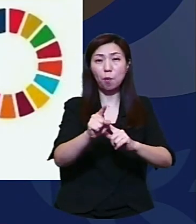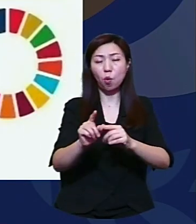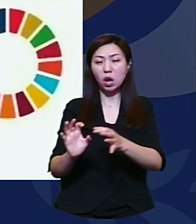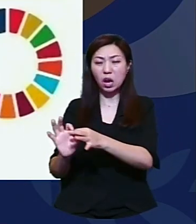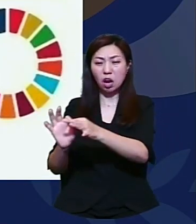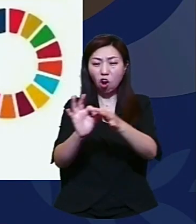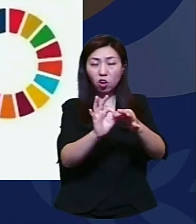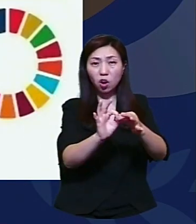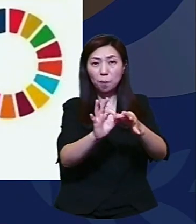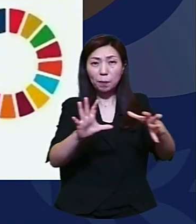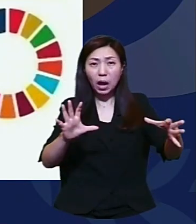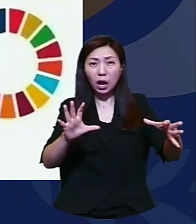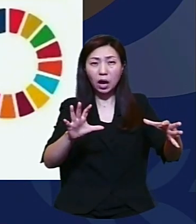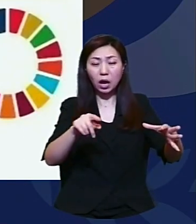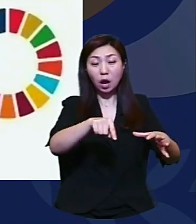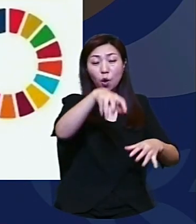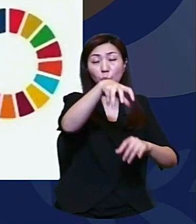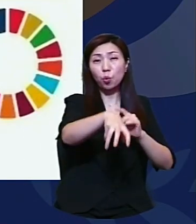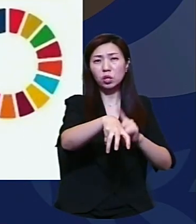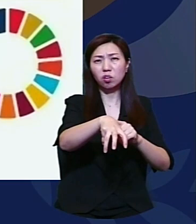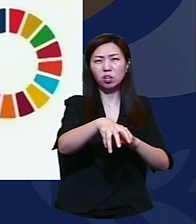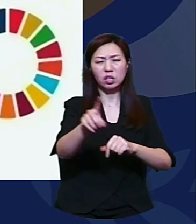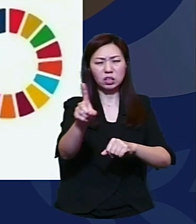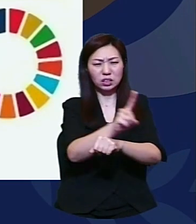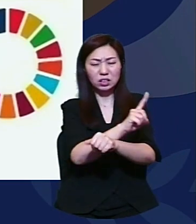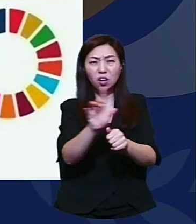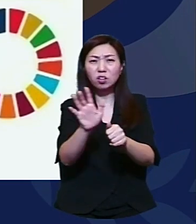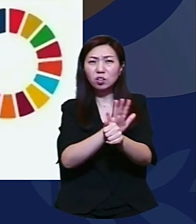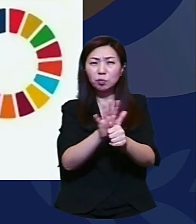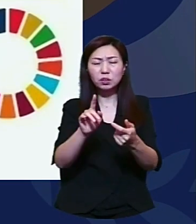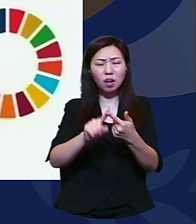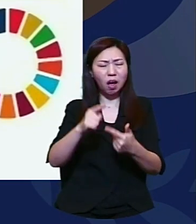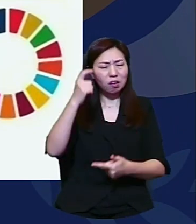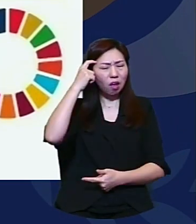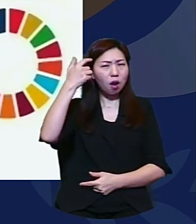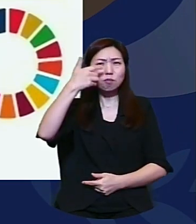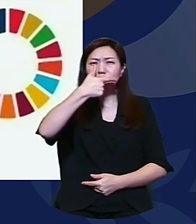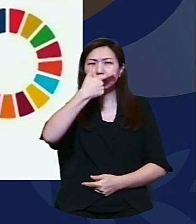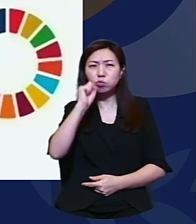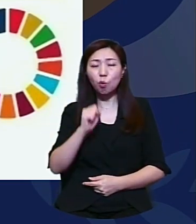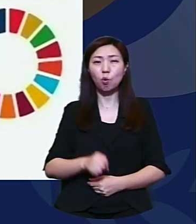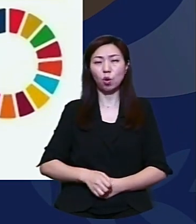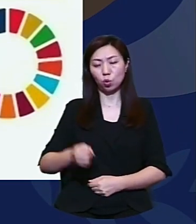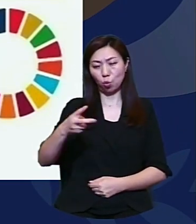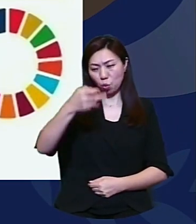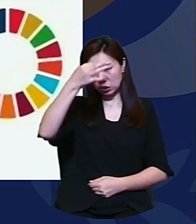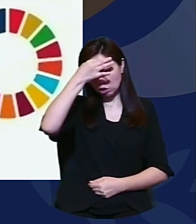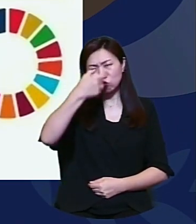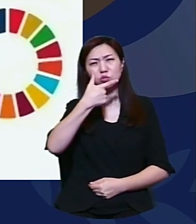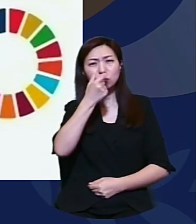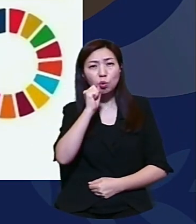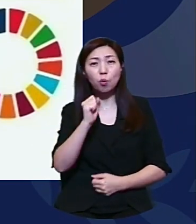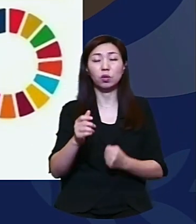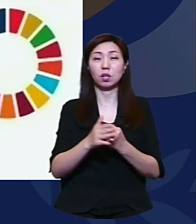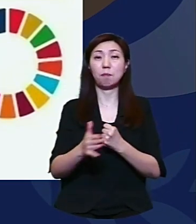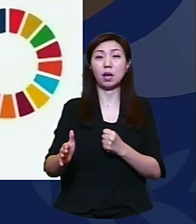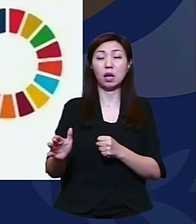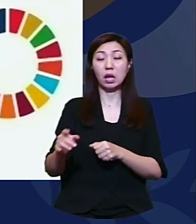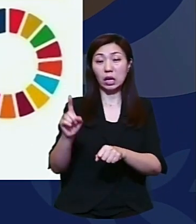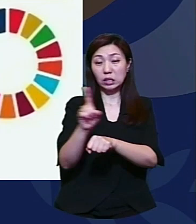communities, this lack of awareness and skills is actually a huge barrier to the take-up of digital